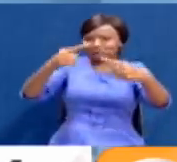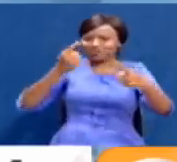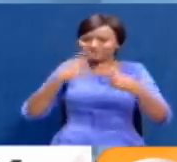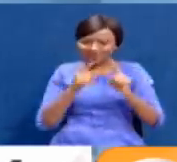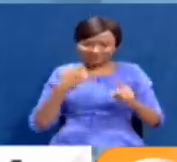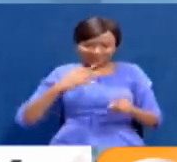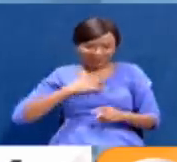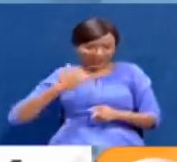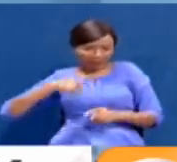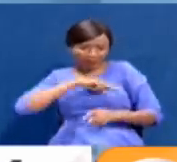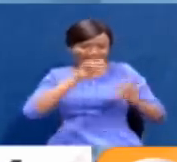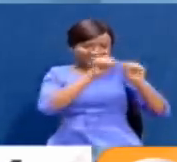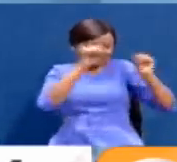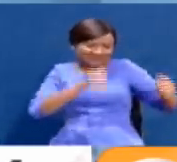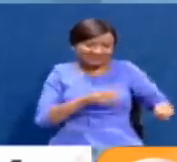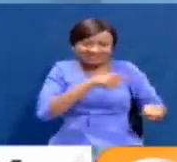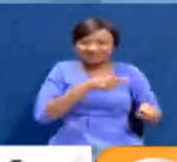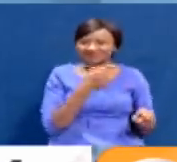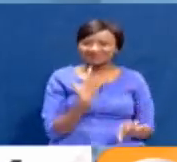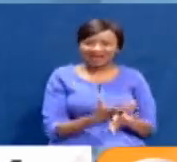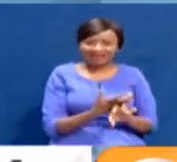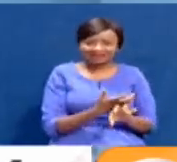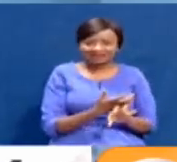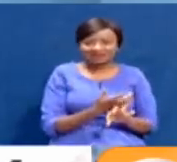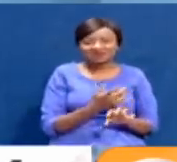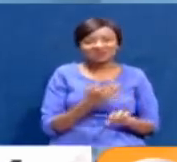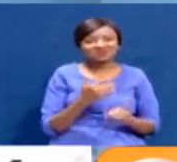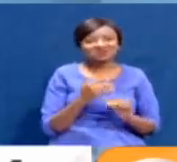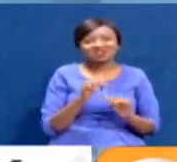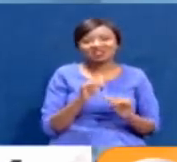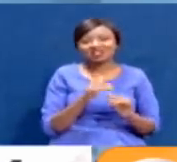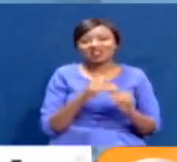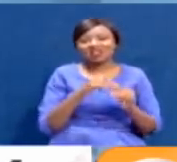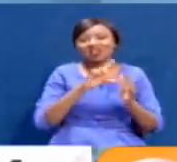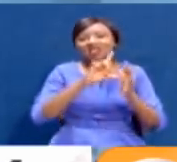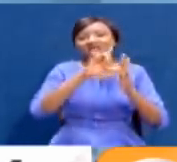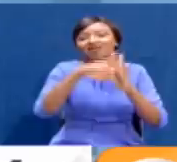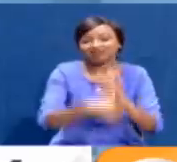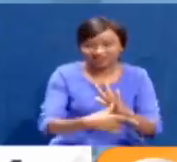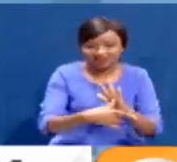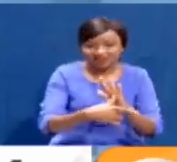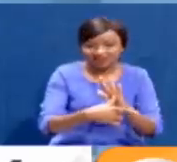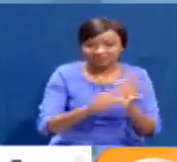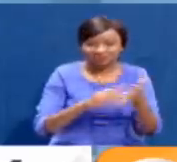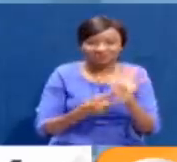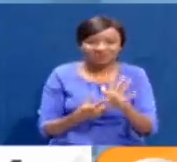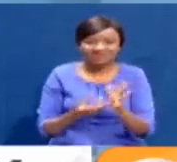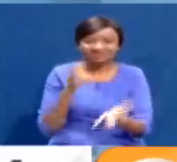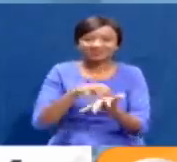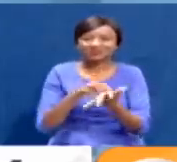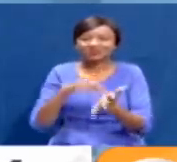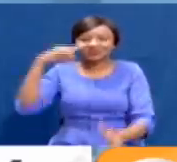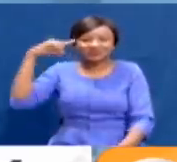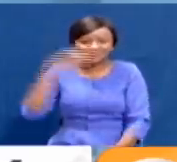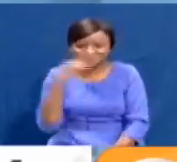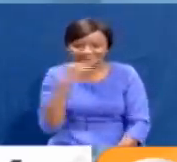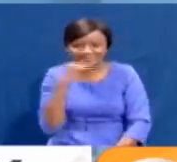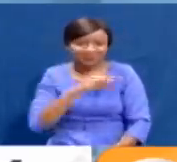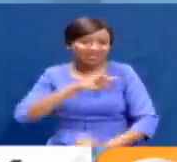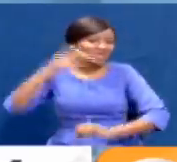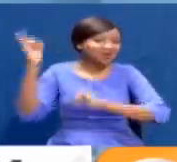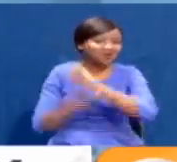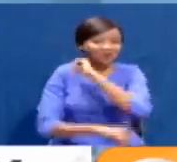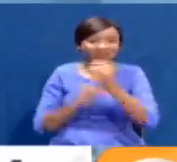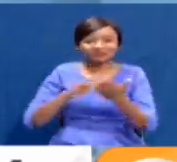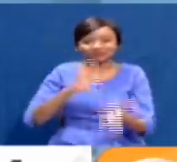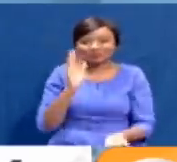be days or weeks before you know something's gone wrong. And by the time that happens, you're back into a situation where your only response is